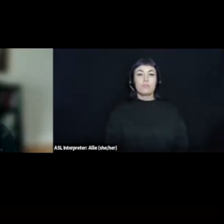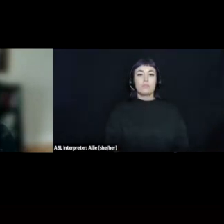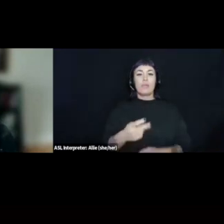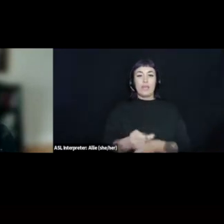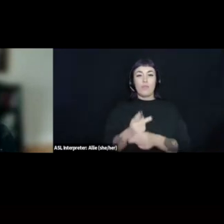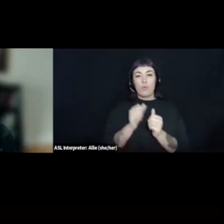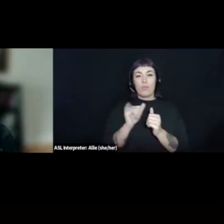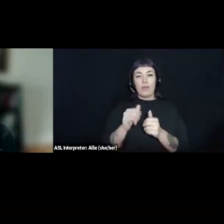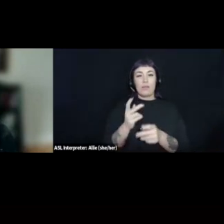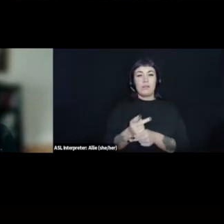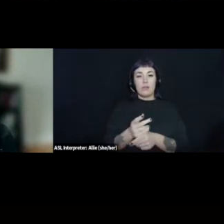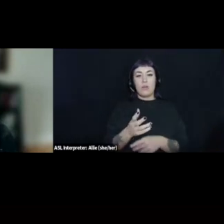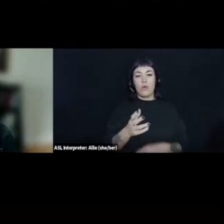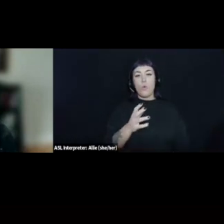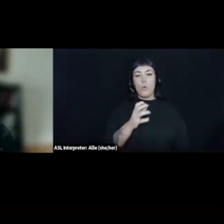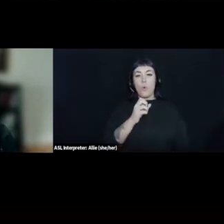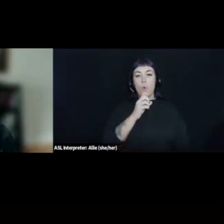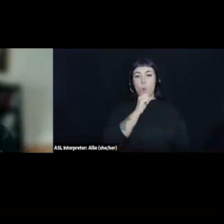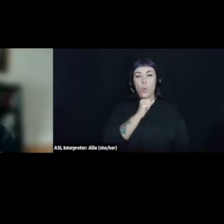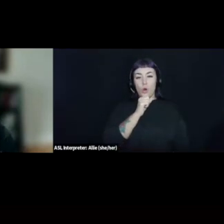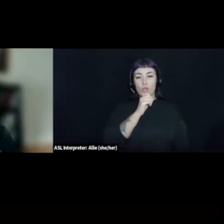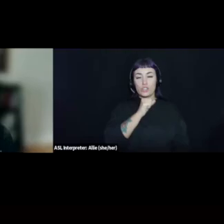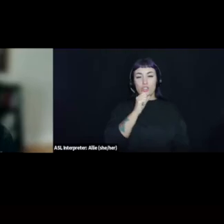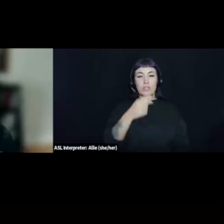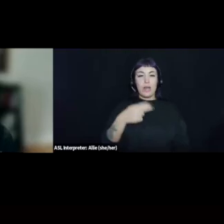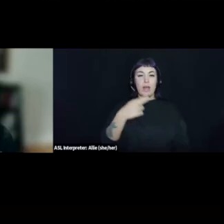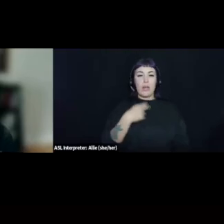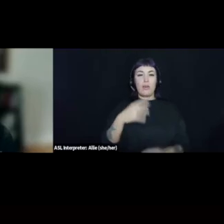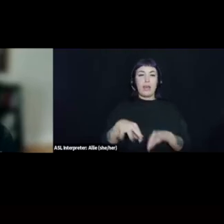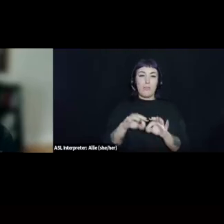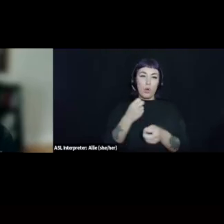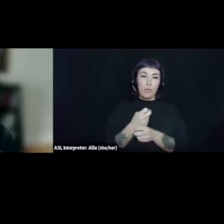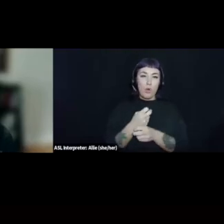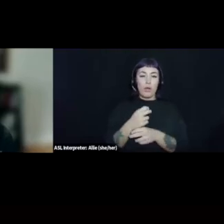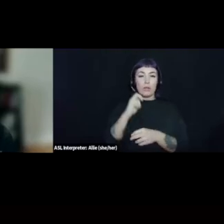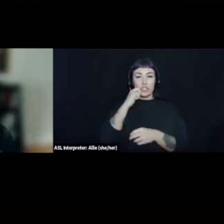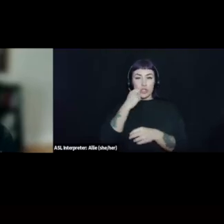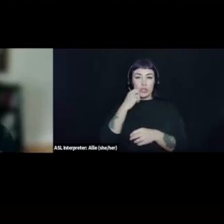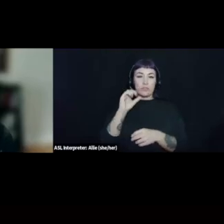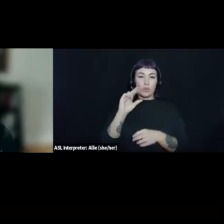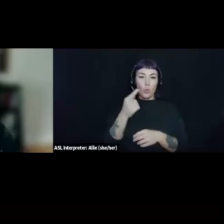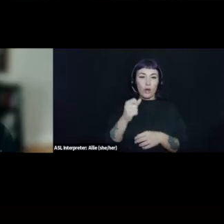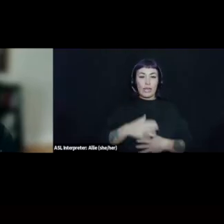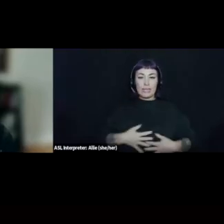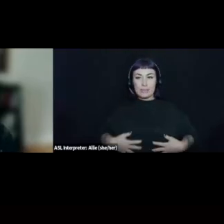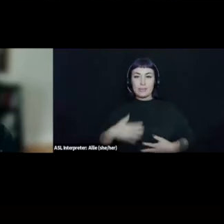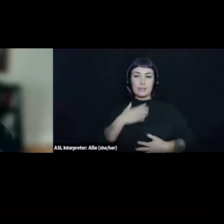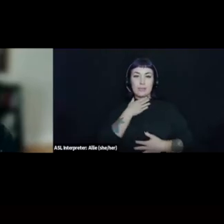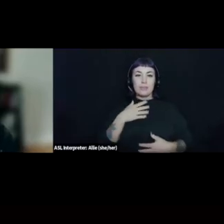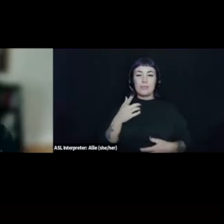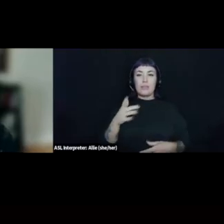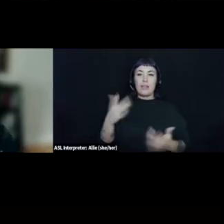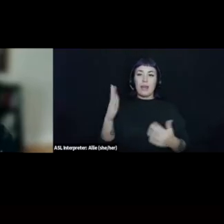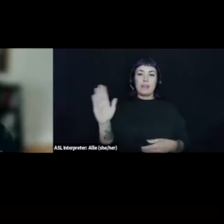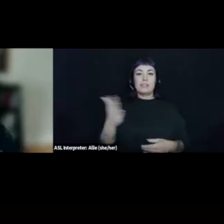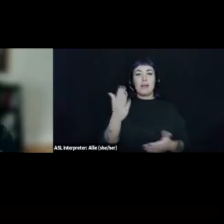care. Orange is high risk. There's important bones, nerves, organs in those areas. A light slap maybe